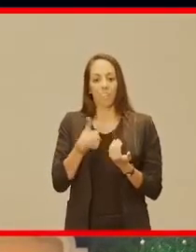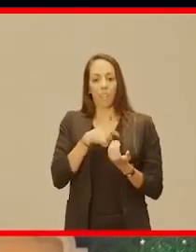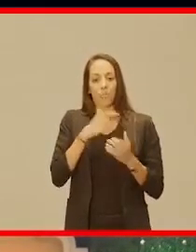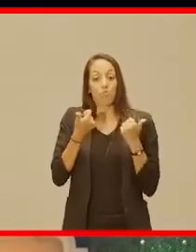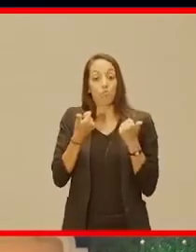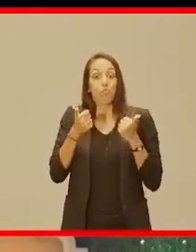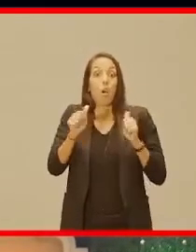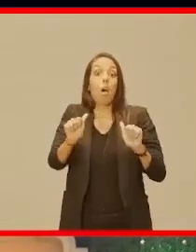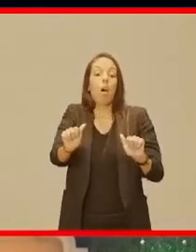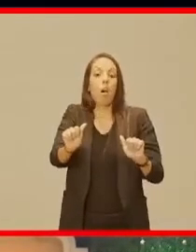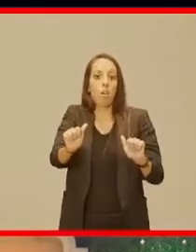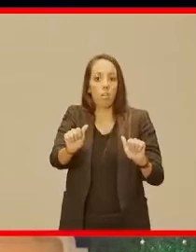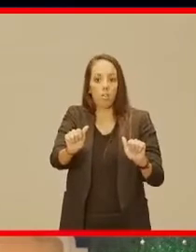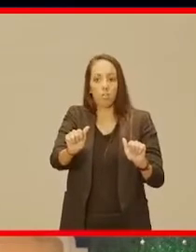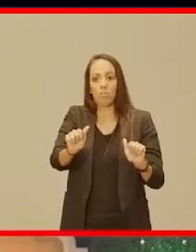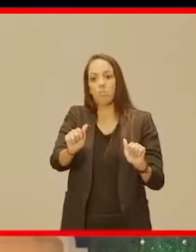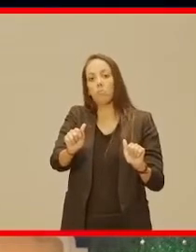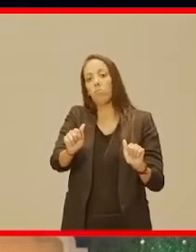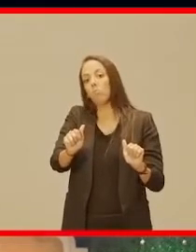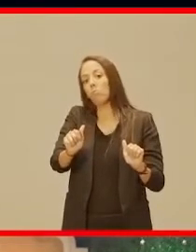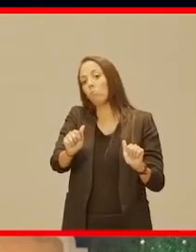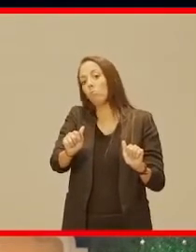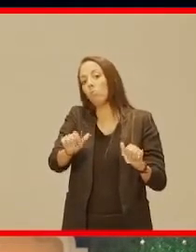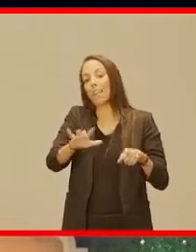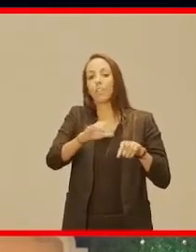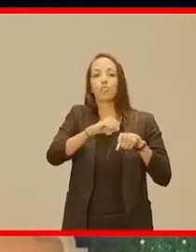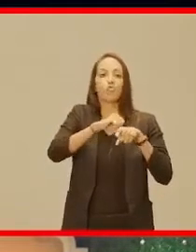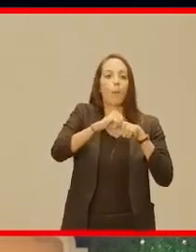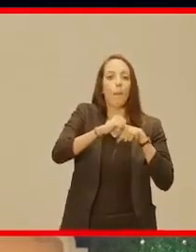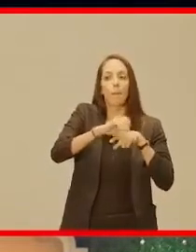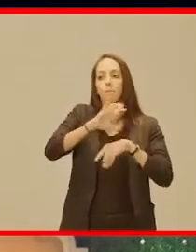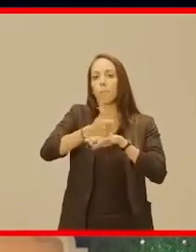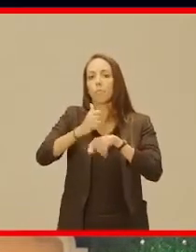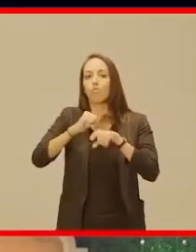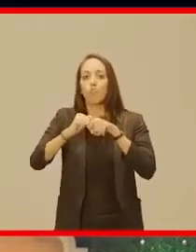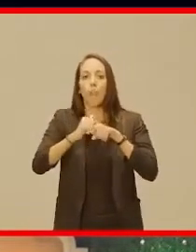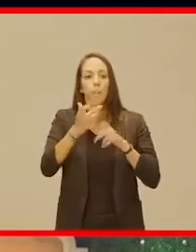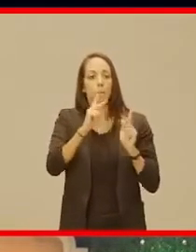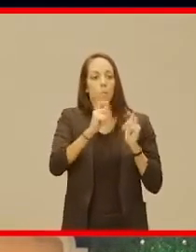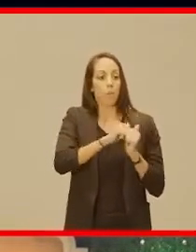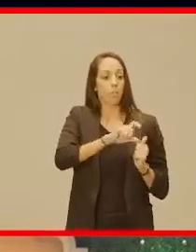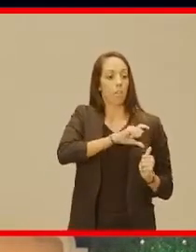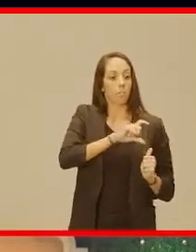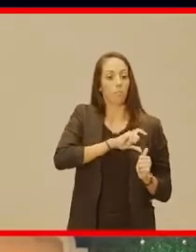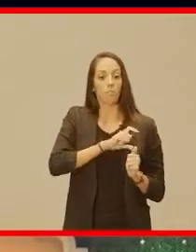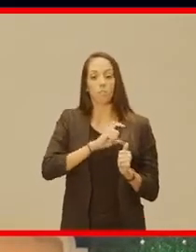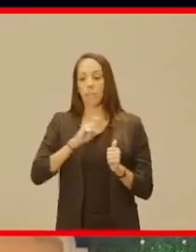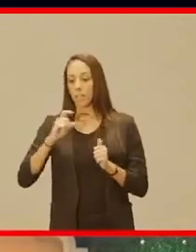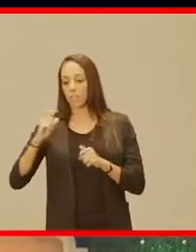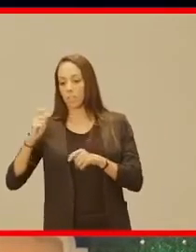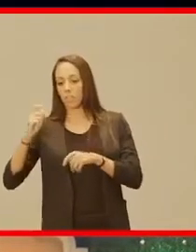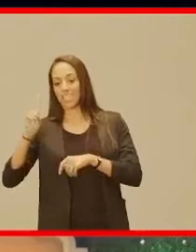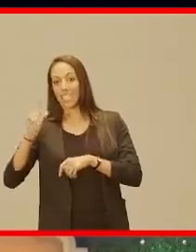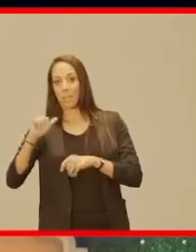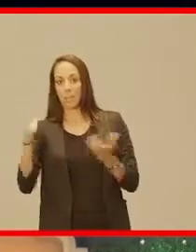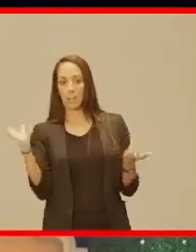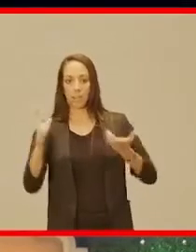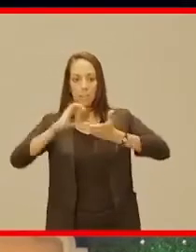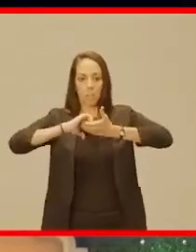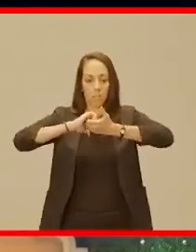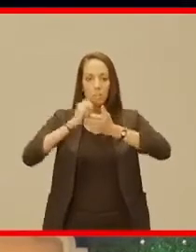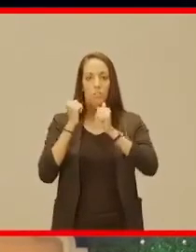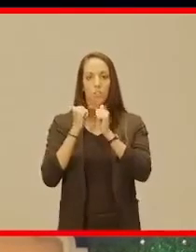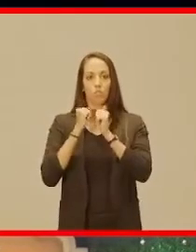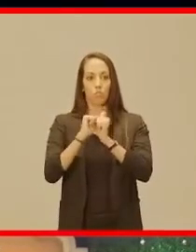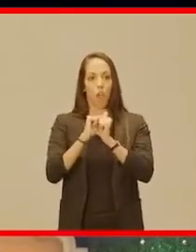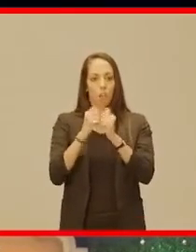have an initiative of people with law enforcement and people with disabilities to try to bridge a type of communication,